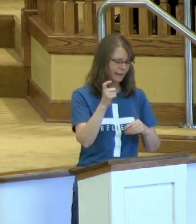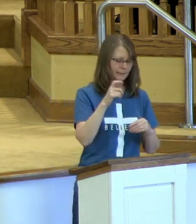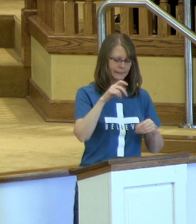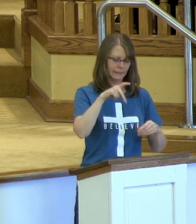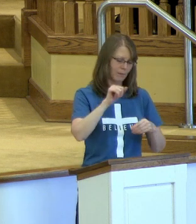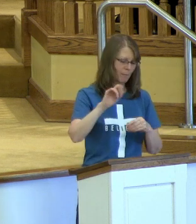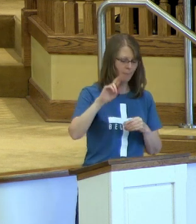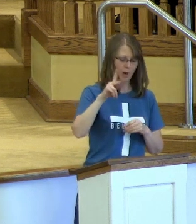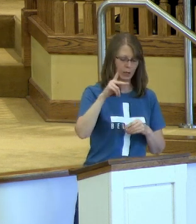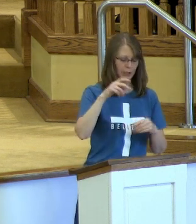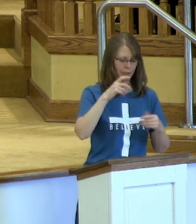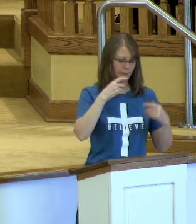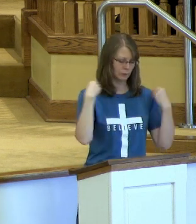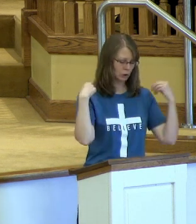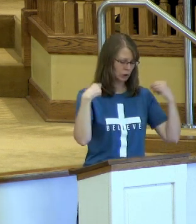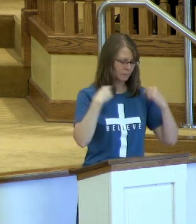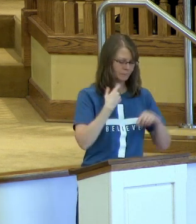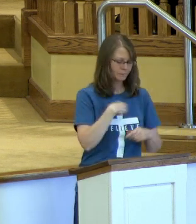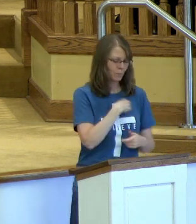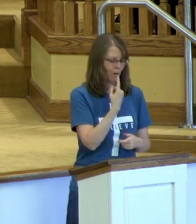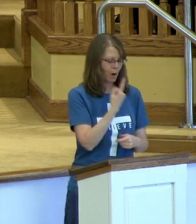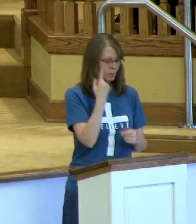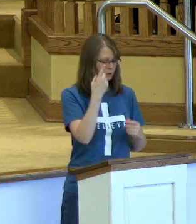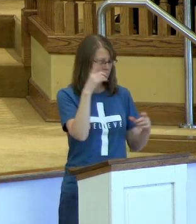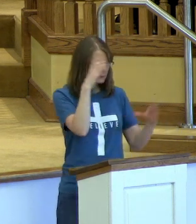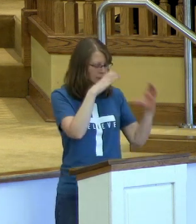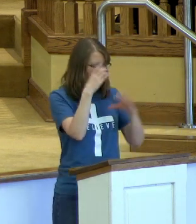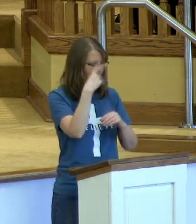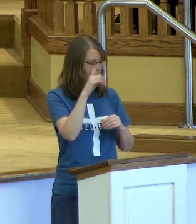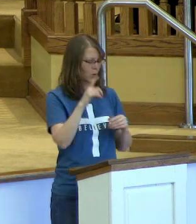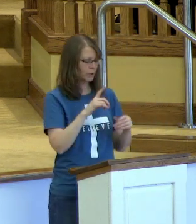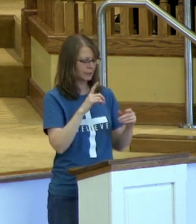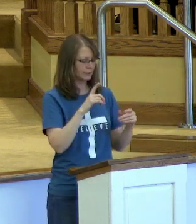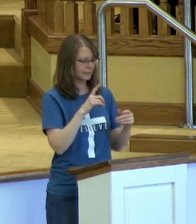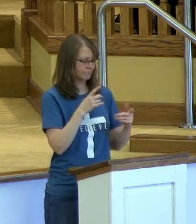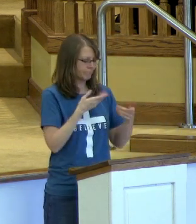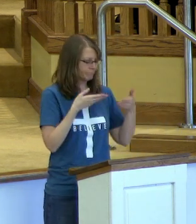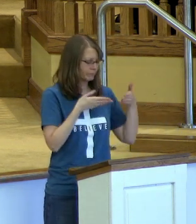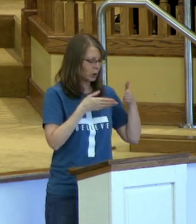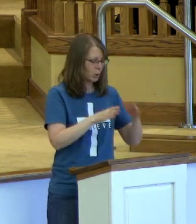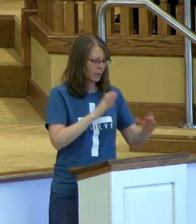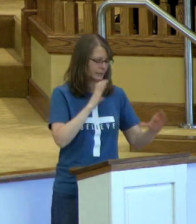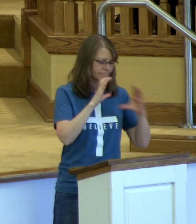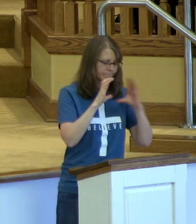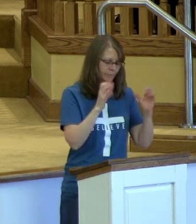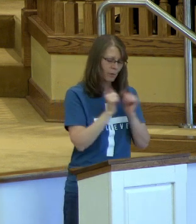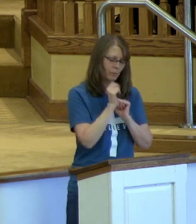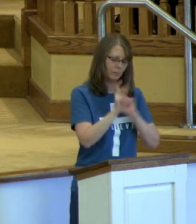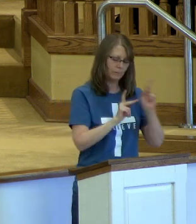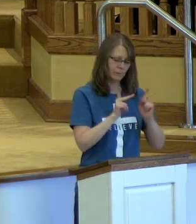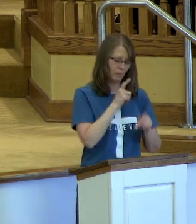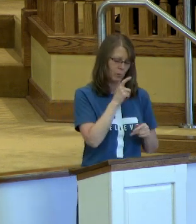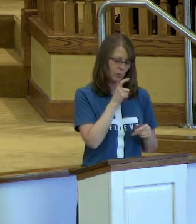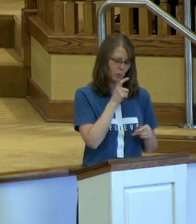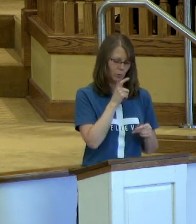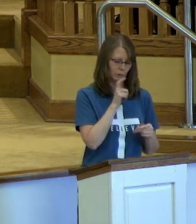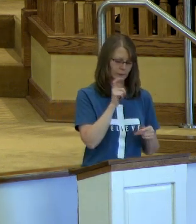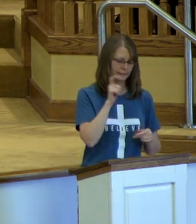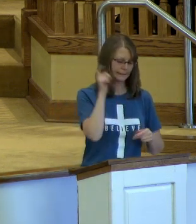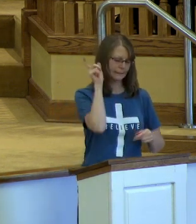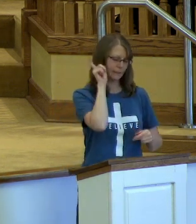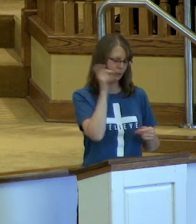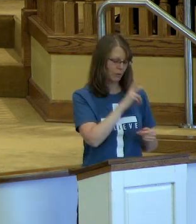begin constructive conversation with those the Lord brings into our path, with the goal of sharing our faith in Jesus Christ and His gospel message.